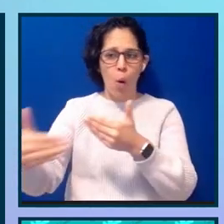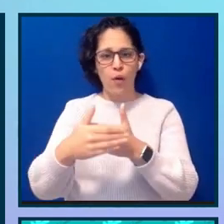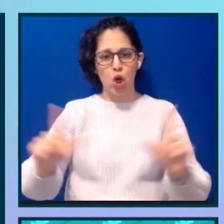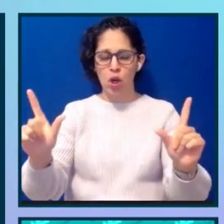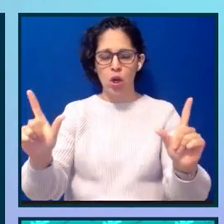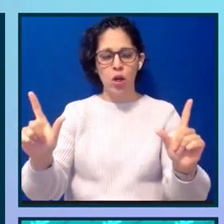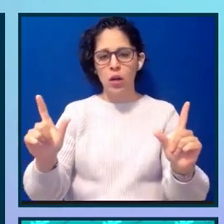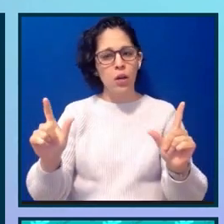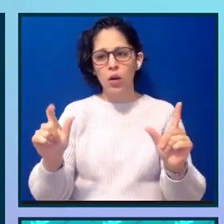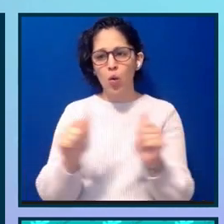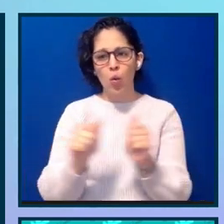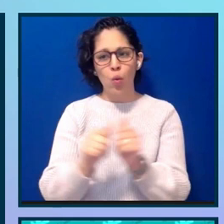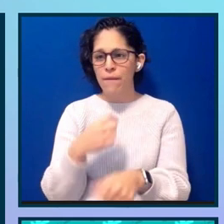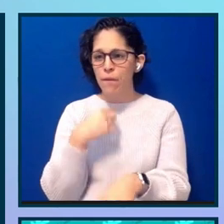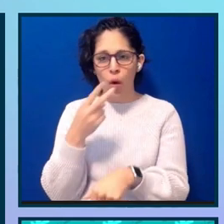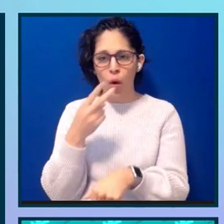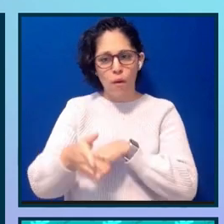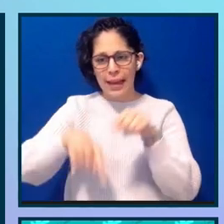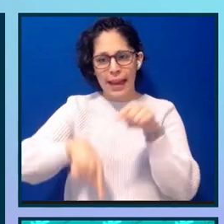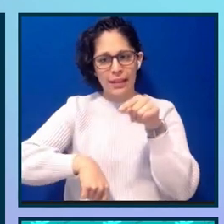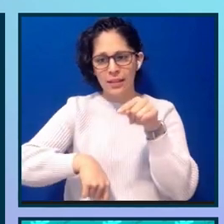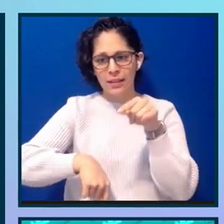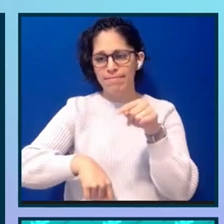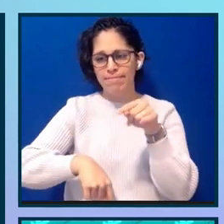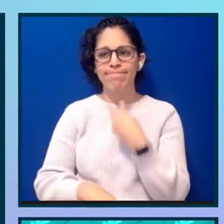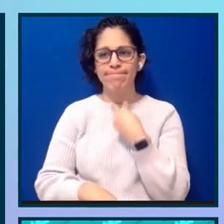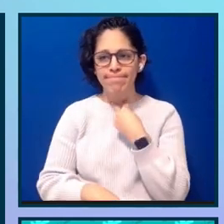with VoiceOver. So let's just pretend that